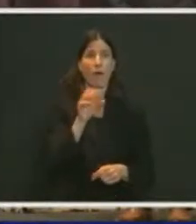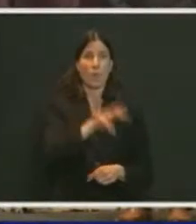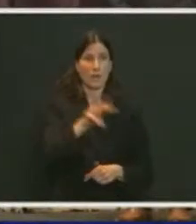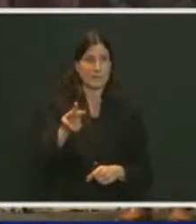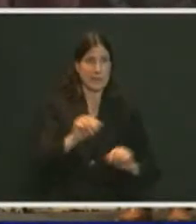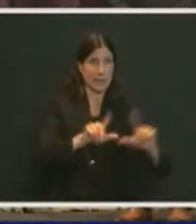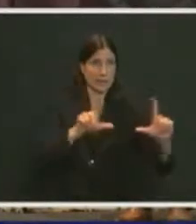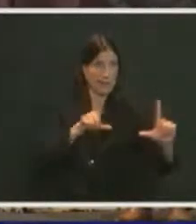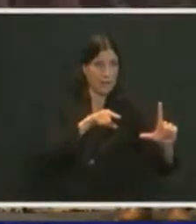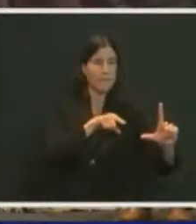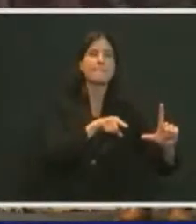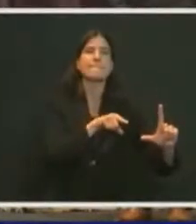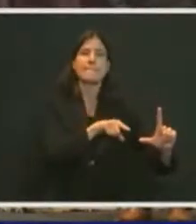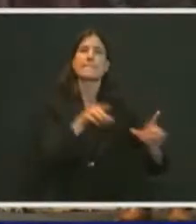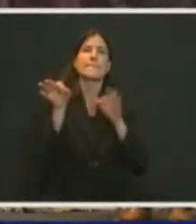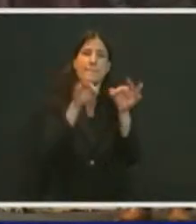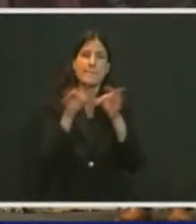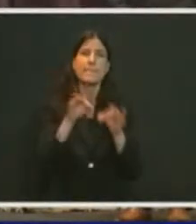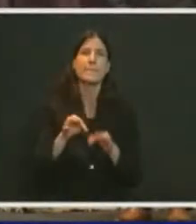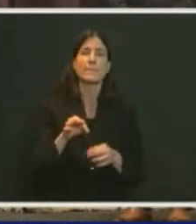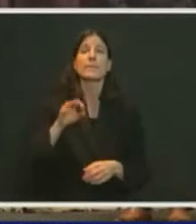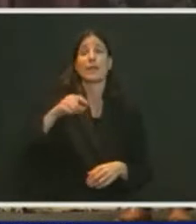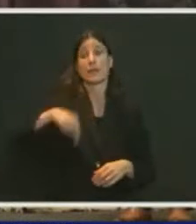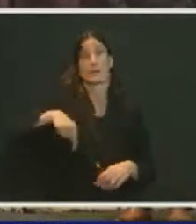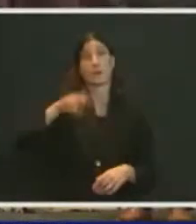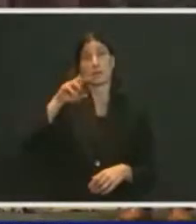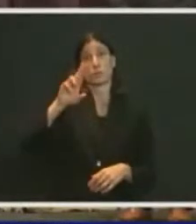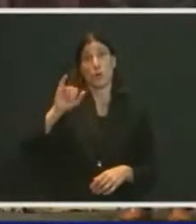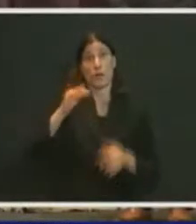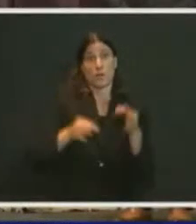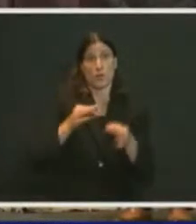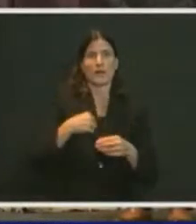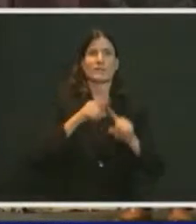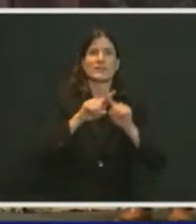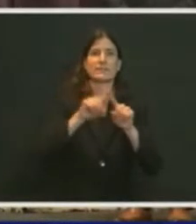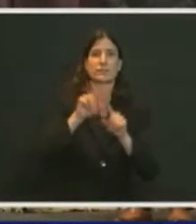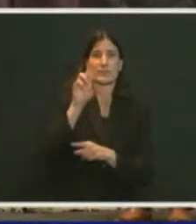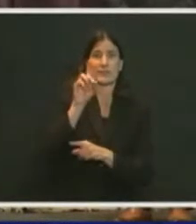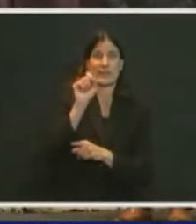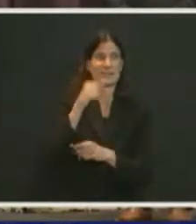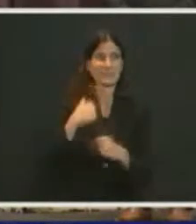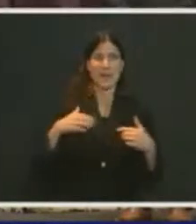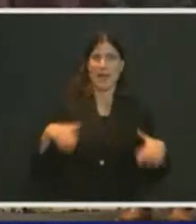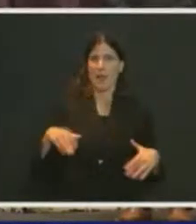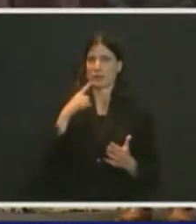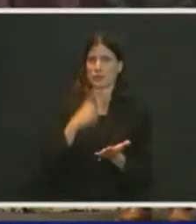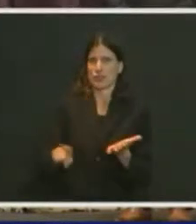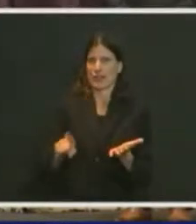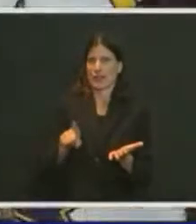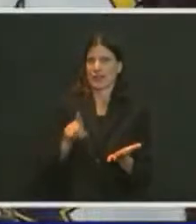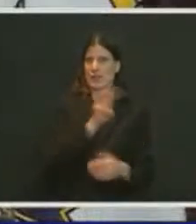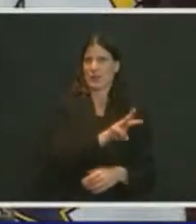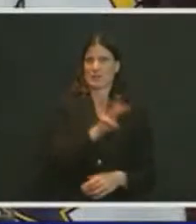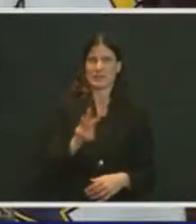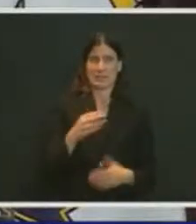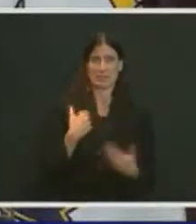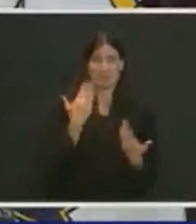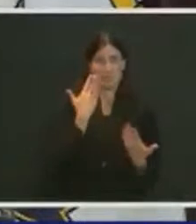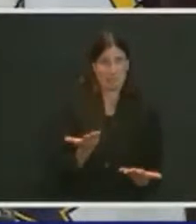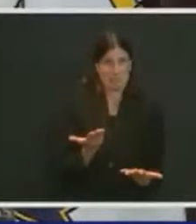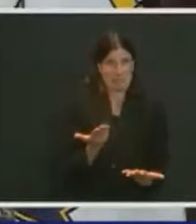okay, so I'll refer you to the courts. Nisi, as usual, is a step ahead of me. Thank you.